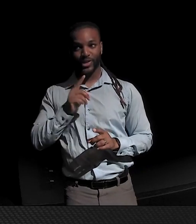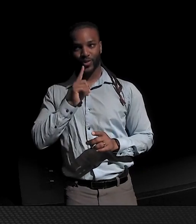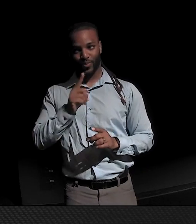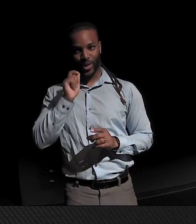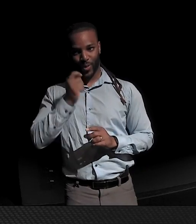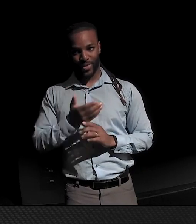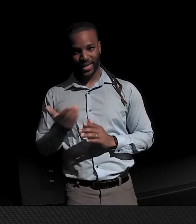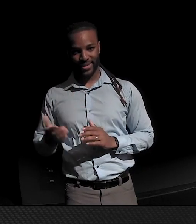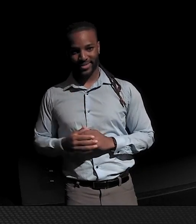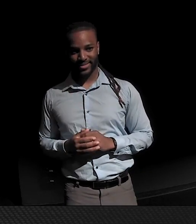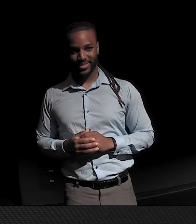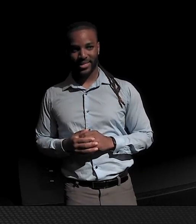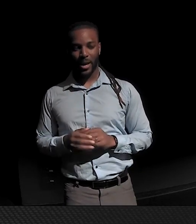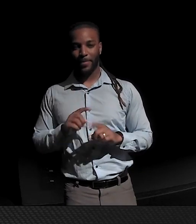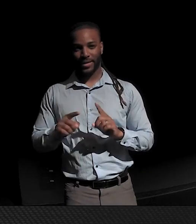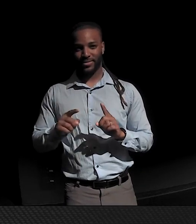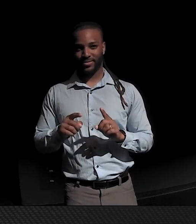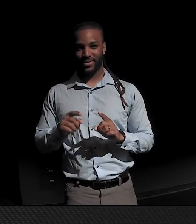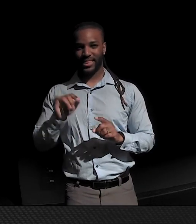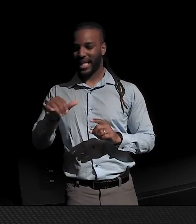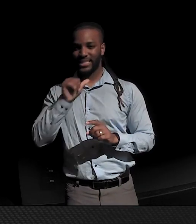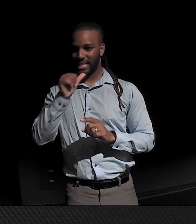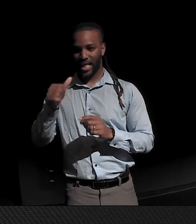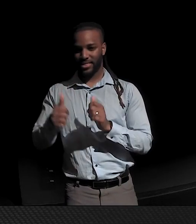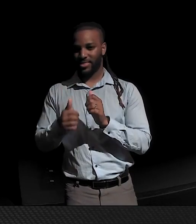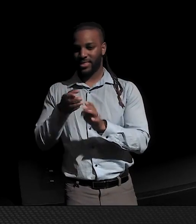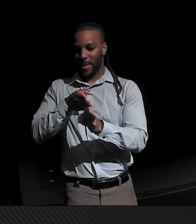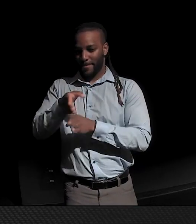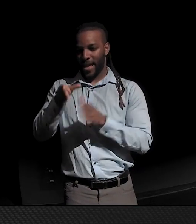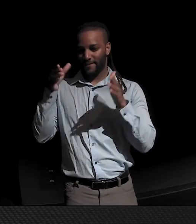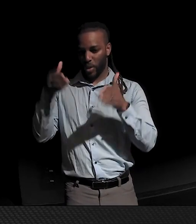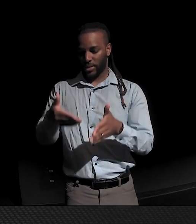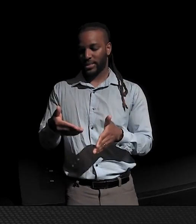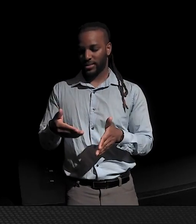thing, but it's just not meant to be what we put our focus on.